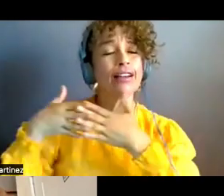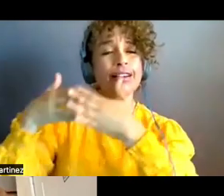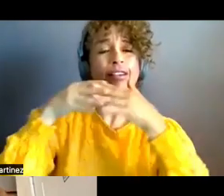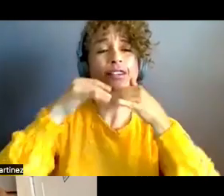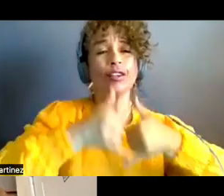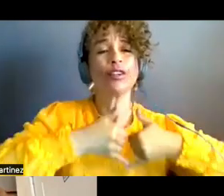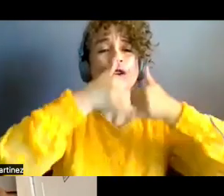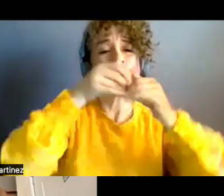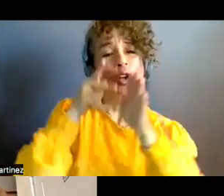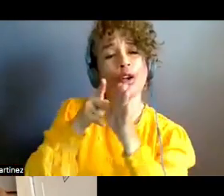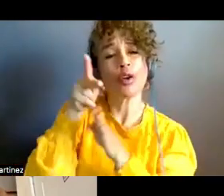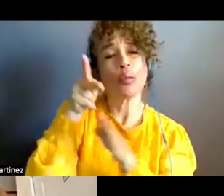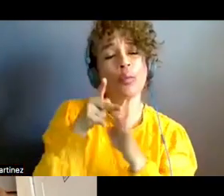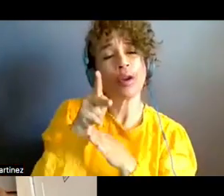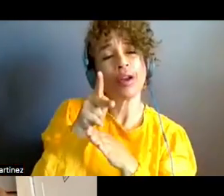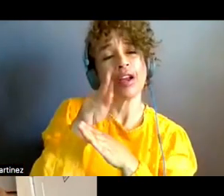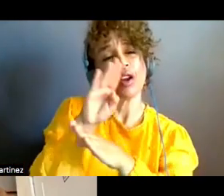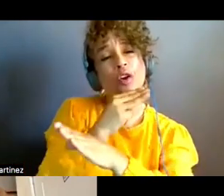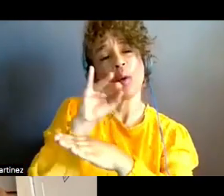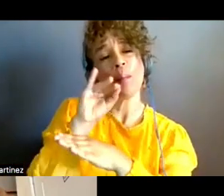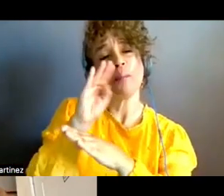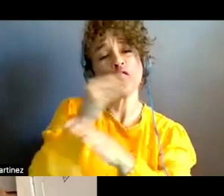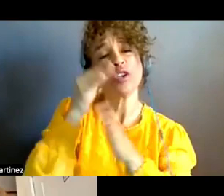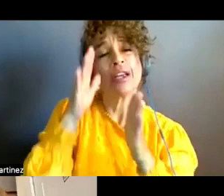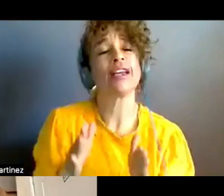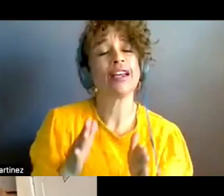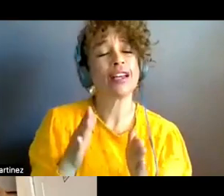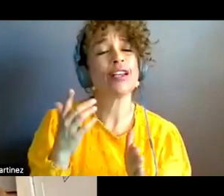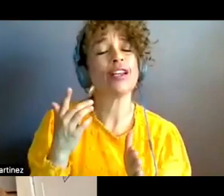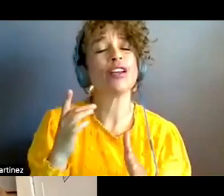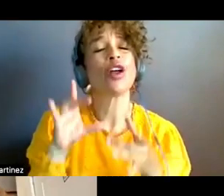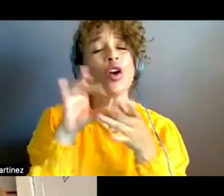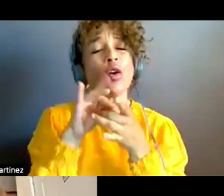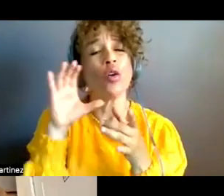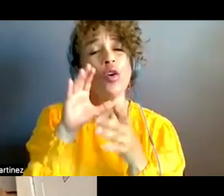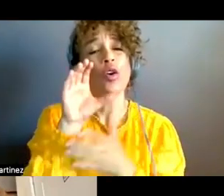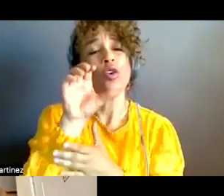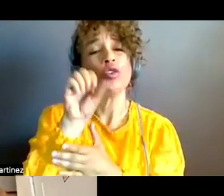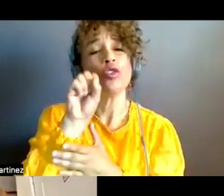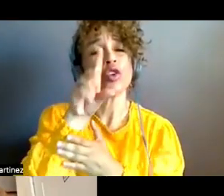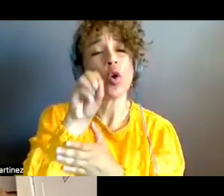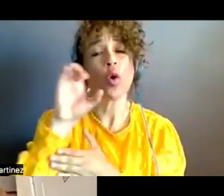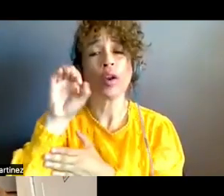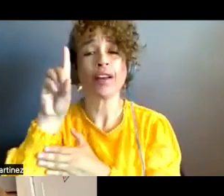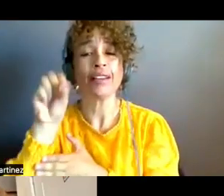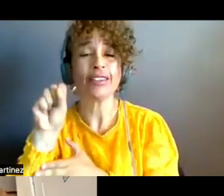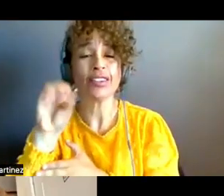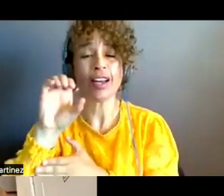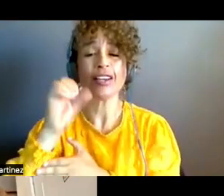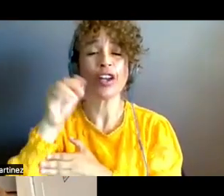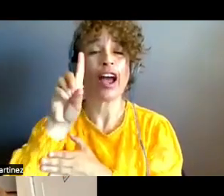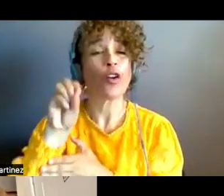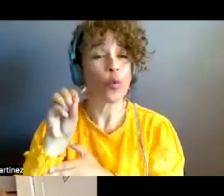in the Professional Instrumentalist Division. He released his third solo CD, Shadow